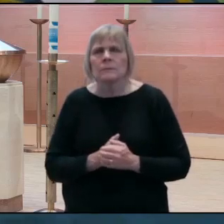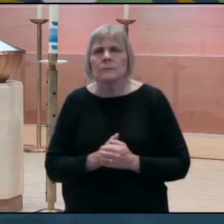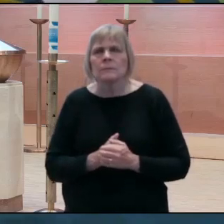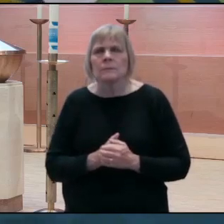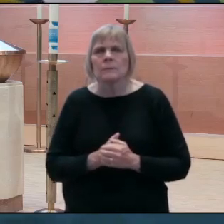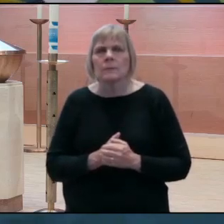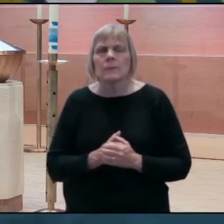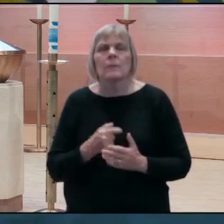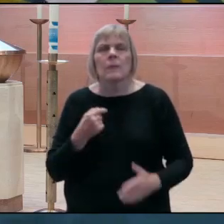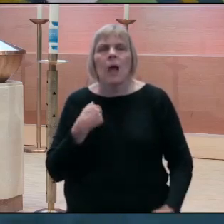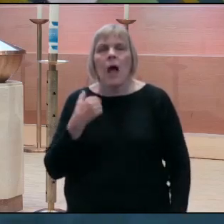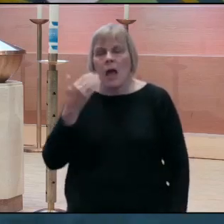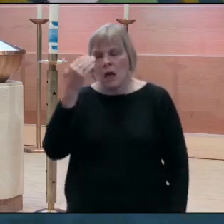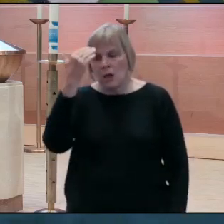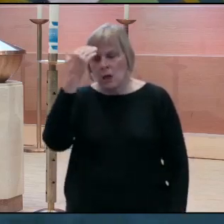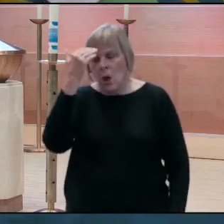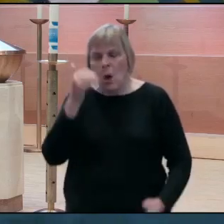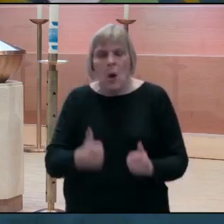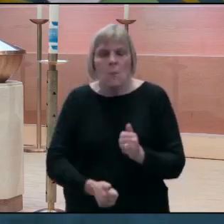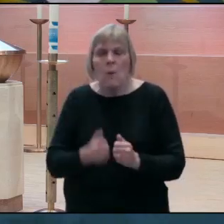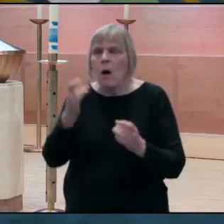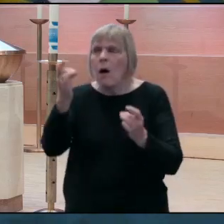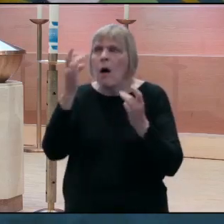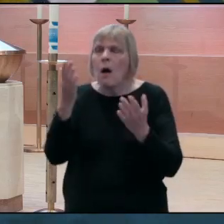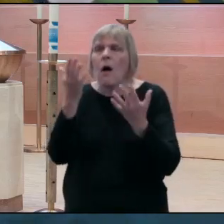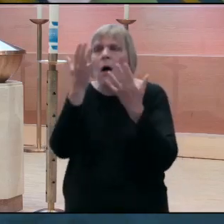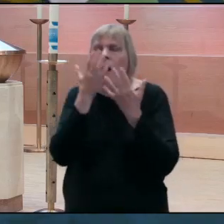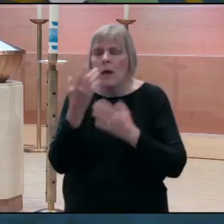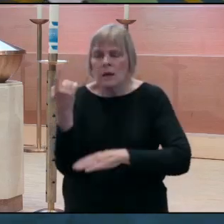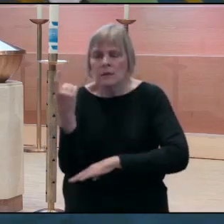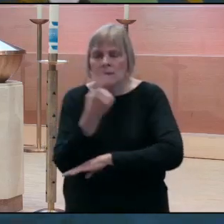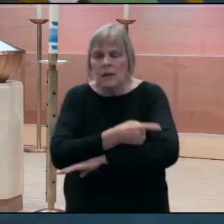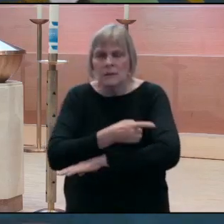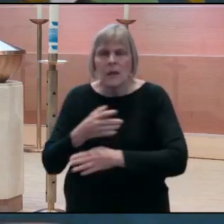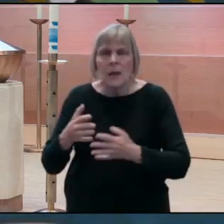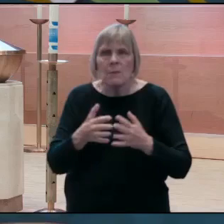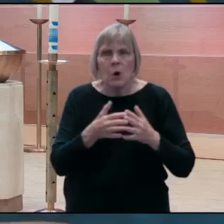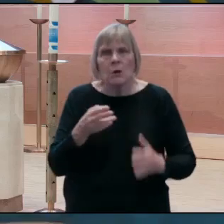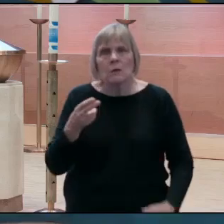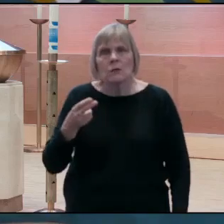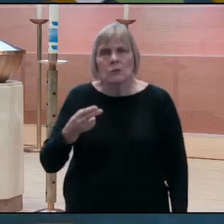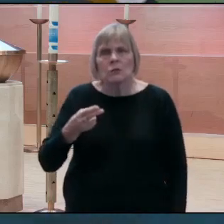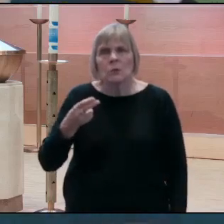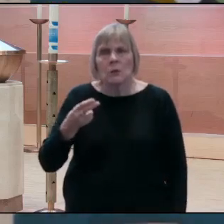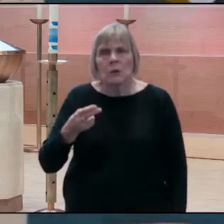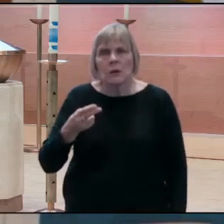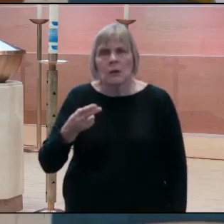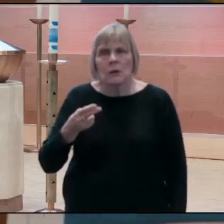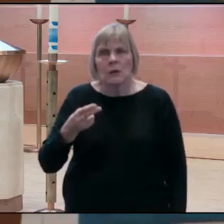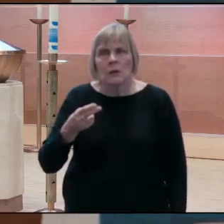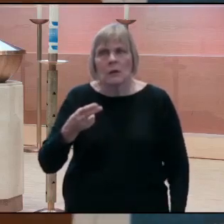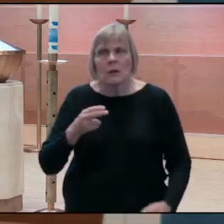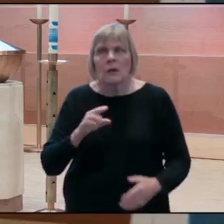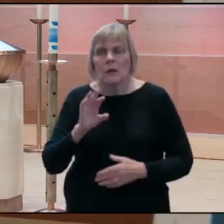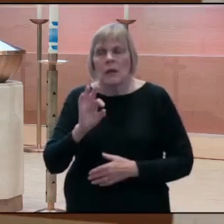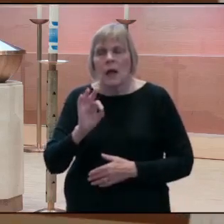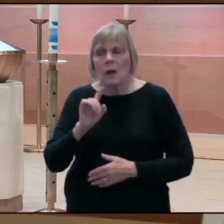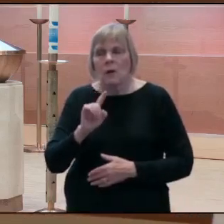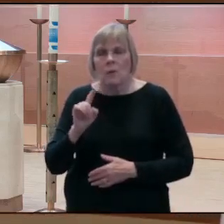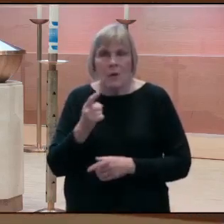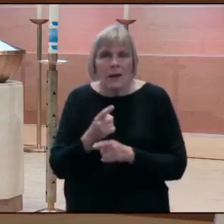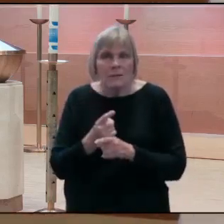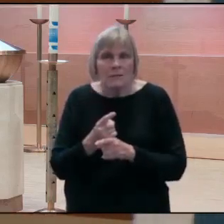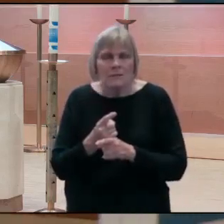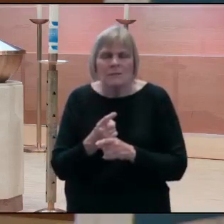Well, I know one of the most tragic days in American history was 9/11.